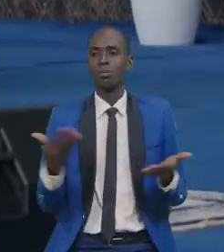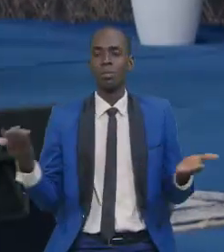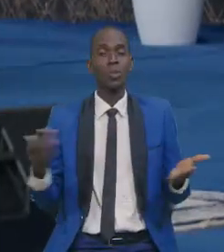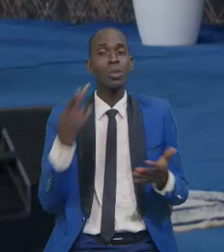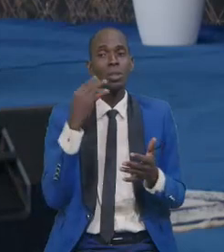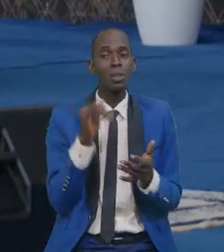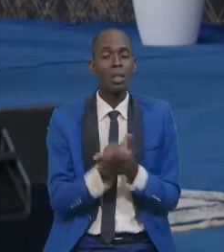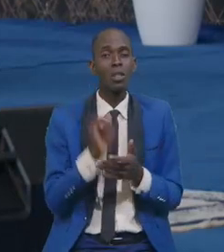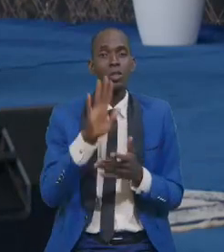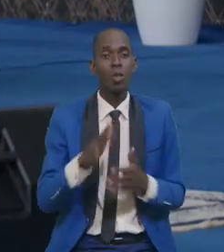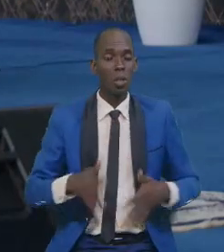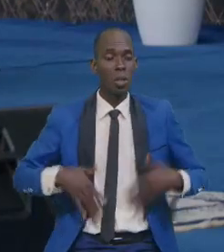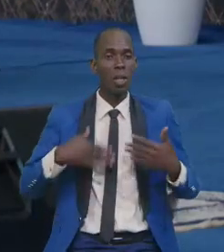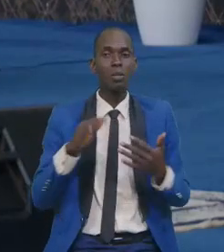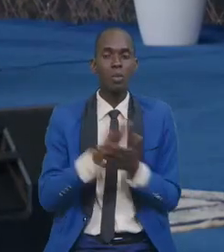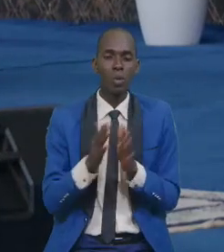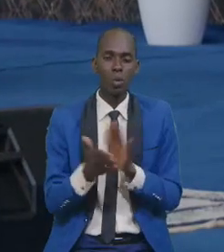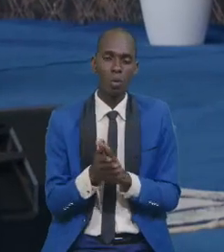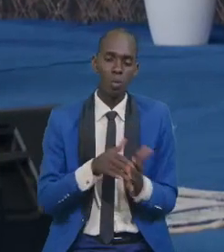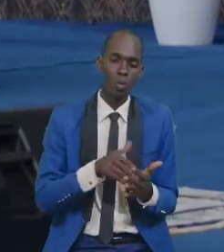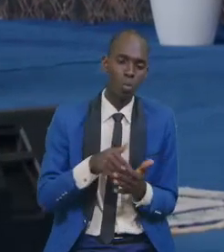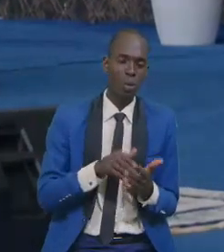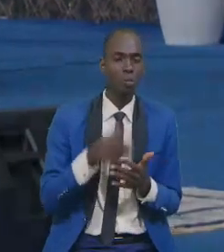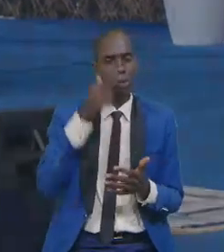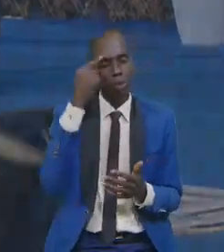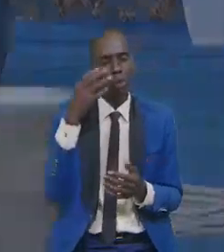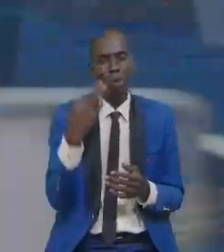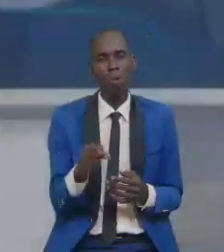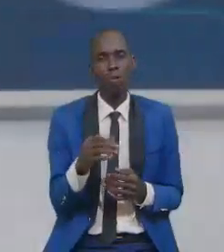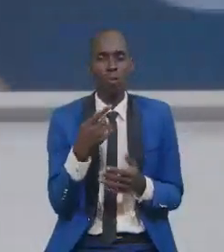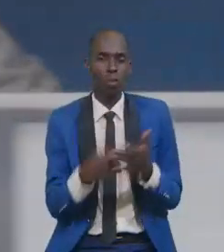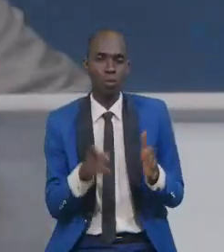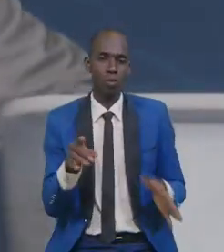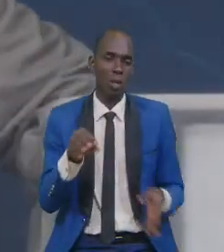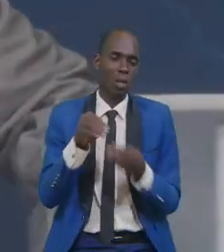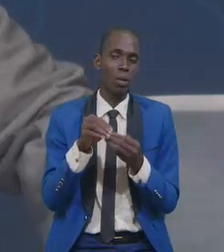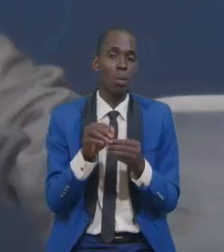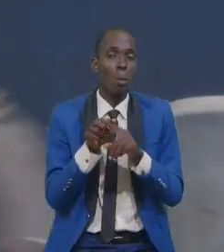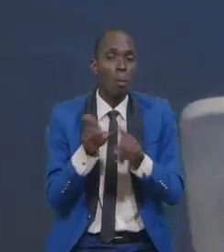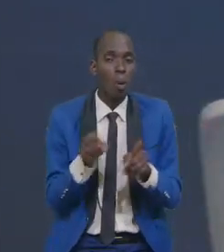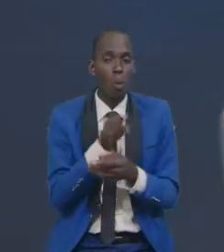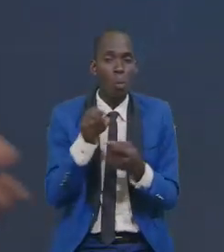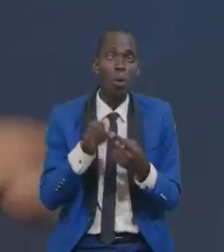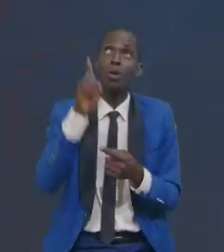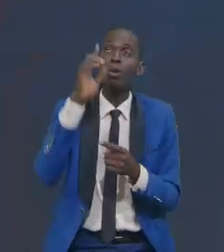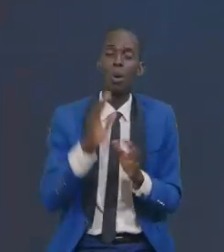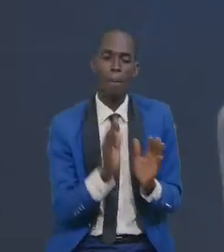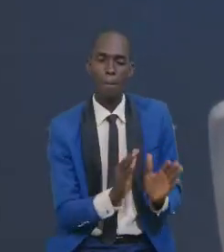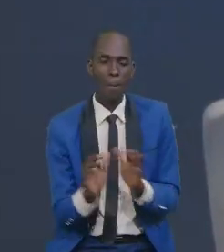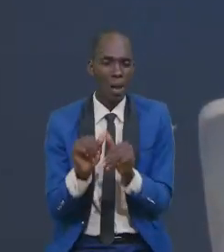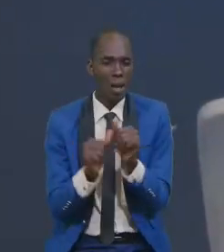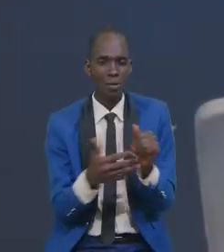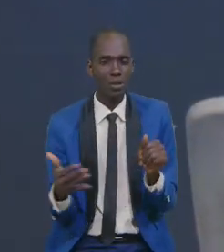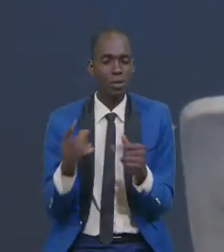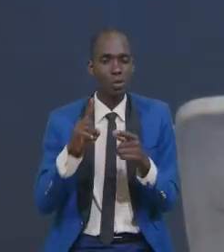the body or the strength of the body. But when God plans everything that you take, he satisfies